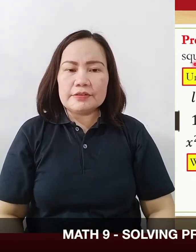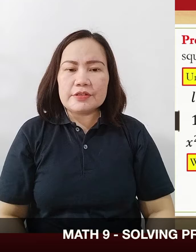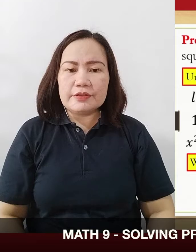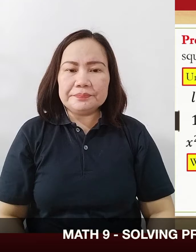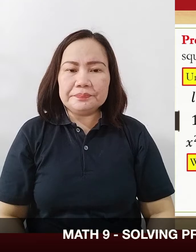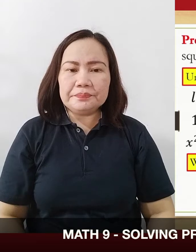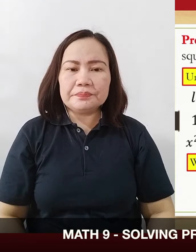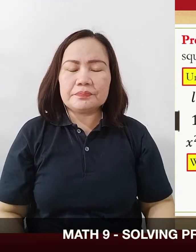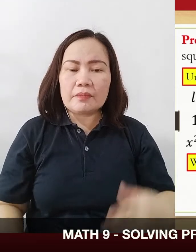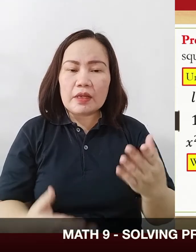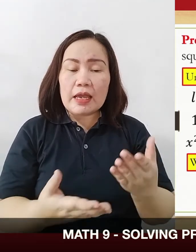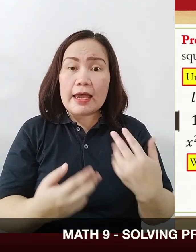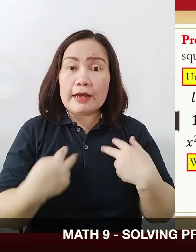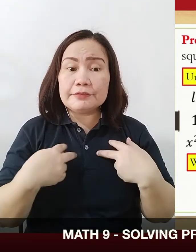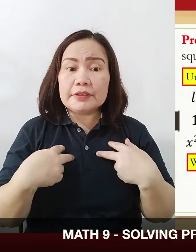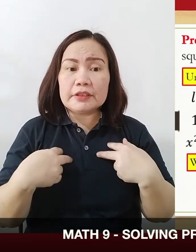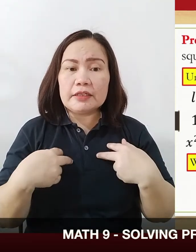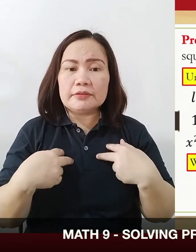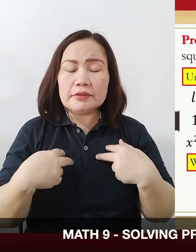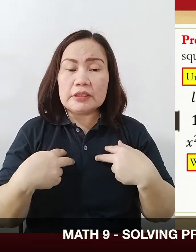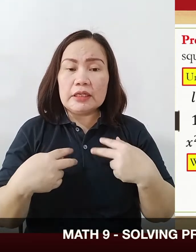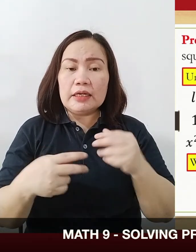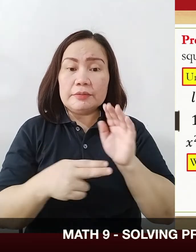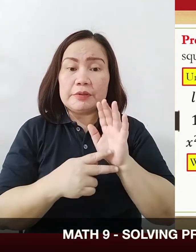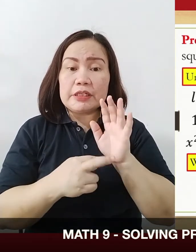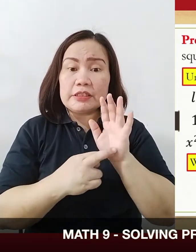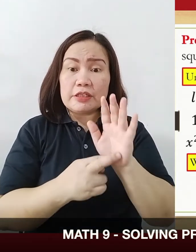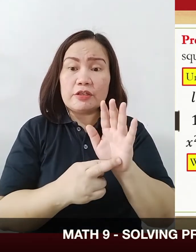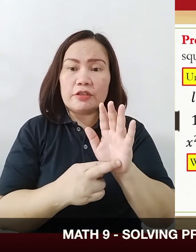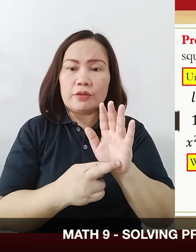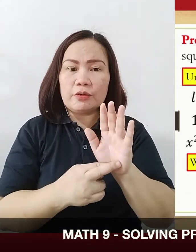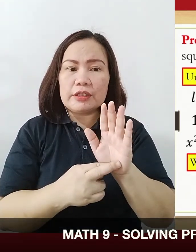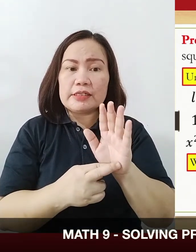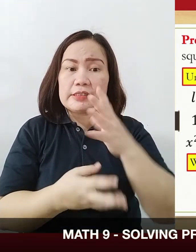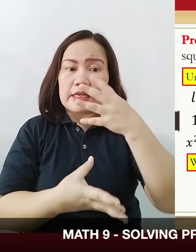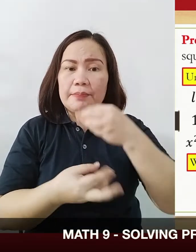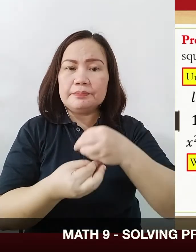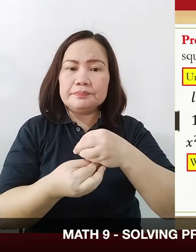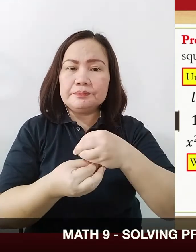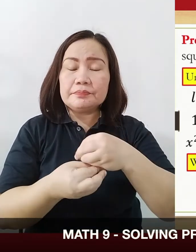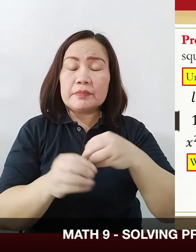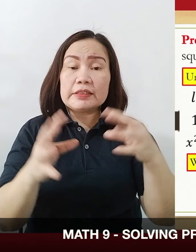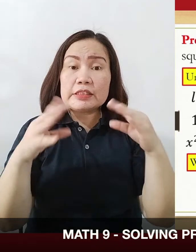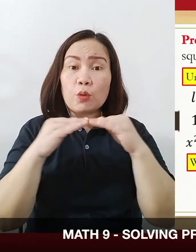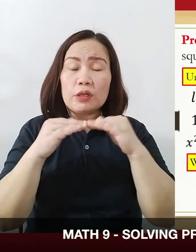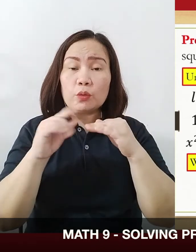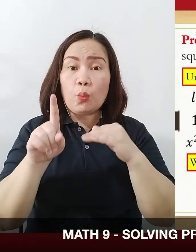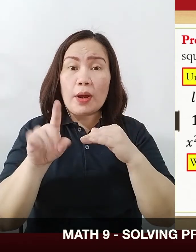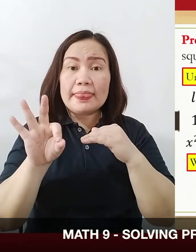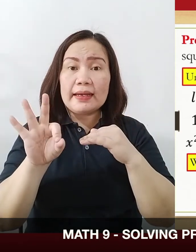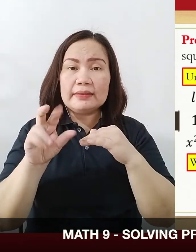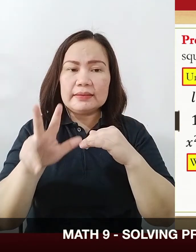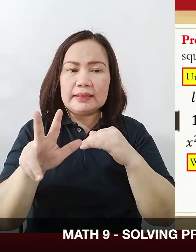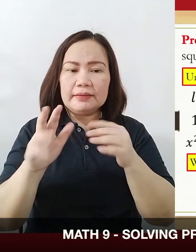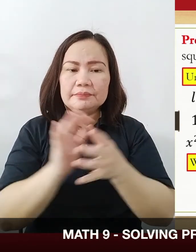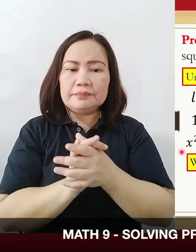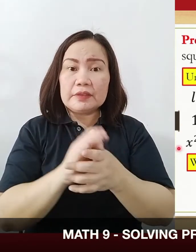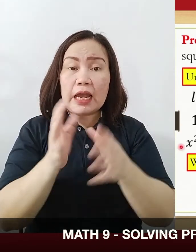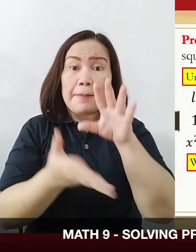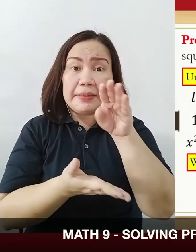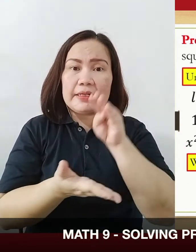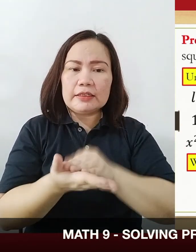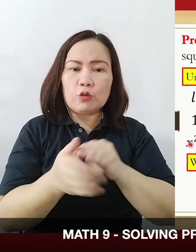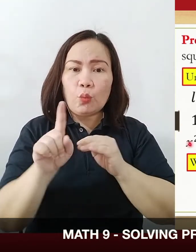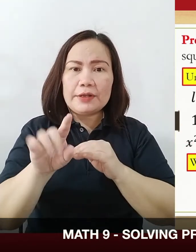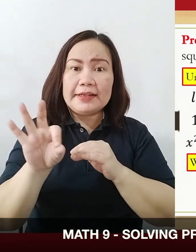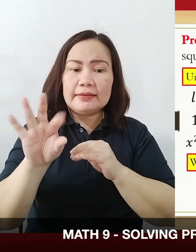na tayong representation nitong hanggang number, so is equal to 193. So we will